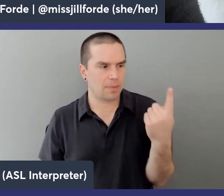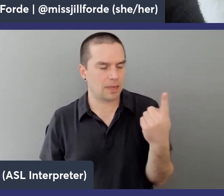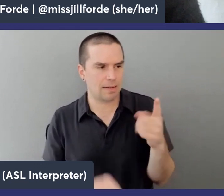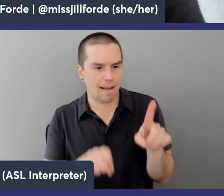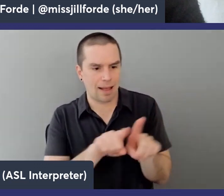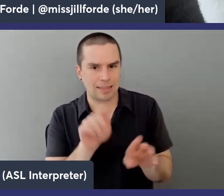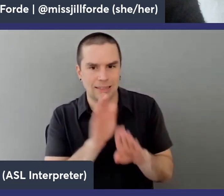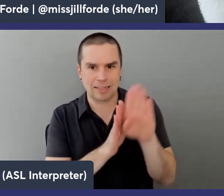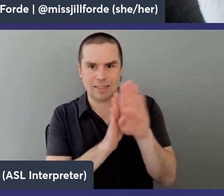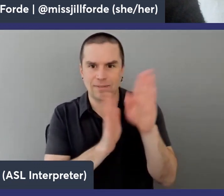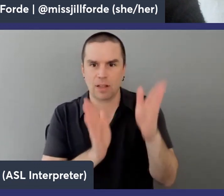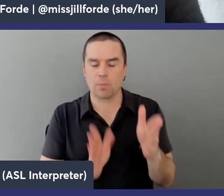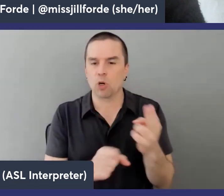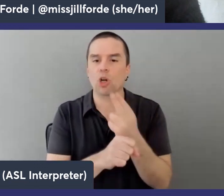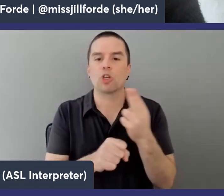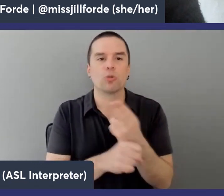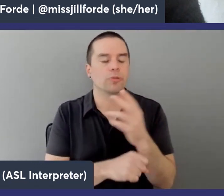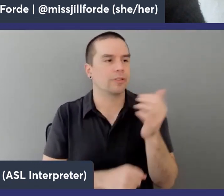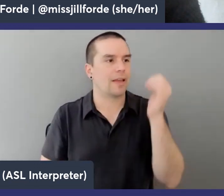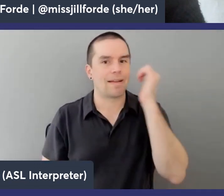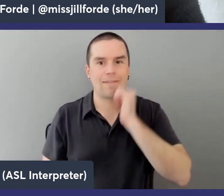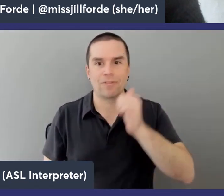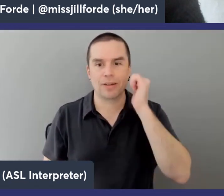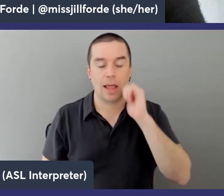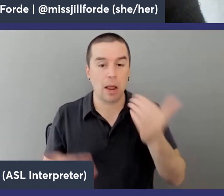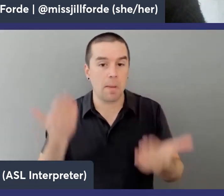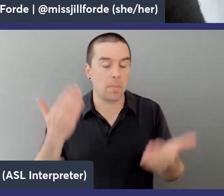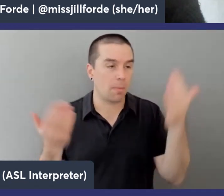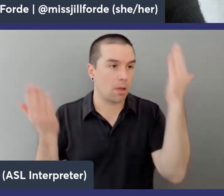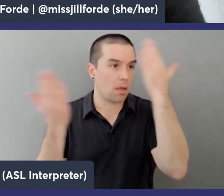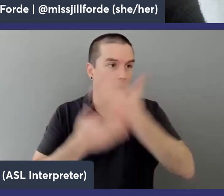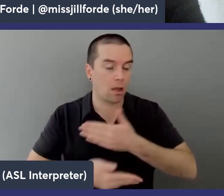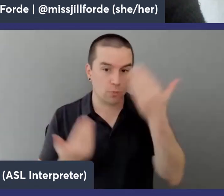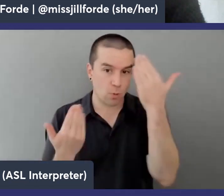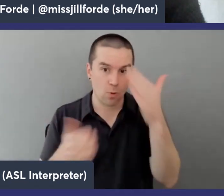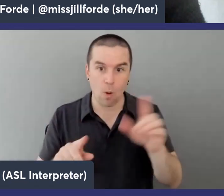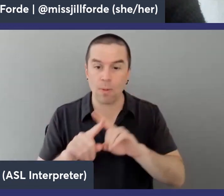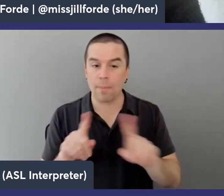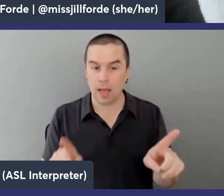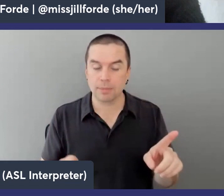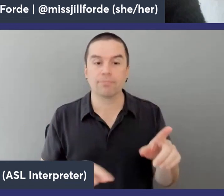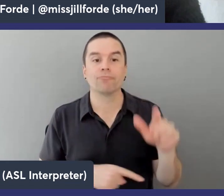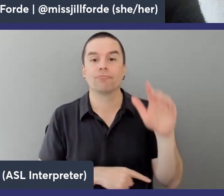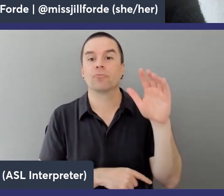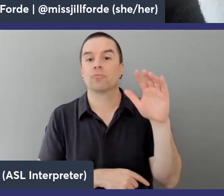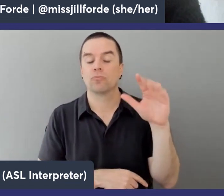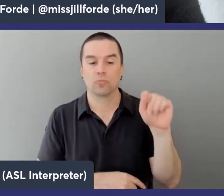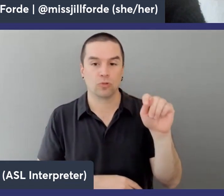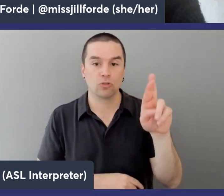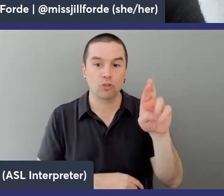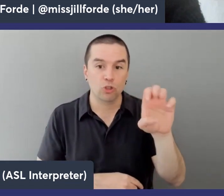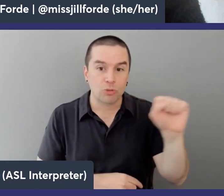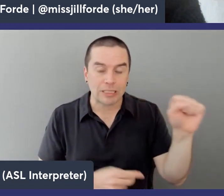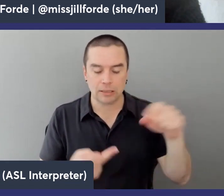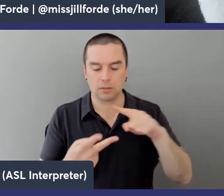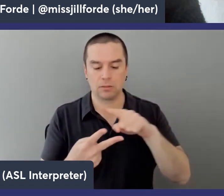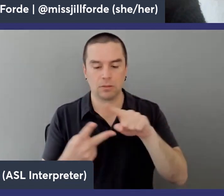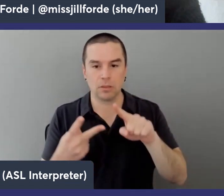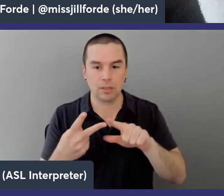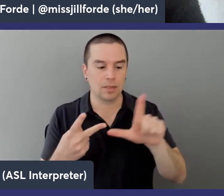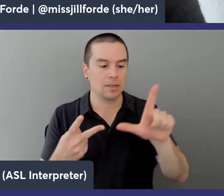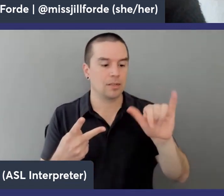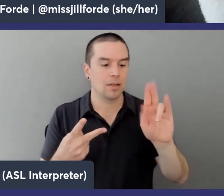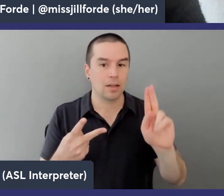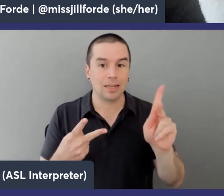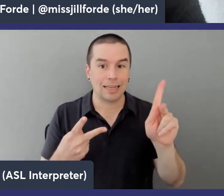all day. We may not know it, but we're using this. I mean, trees, linked lists, all those sorts of things